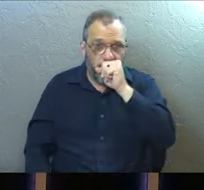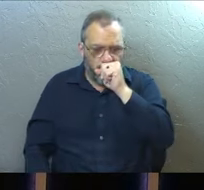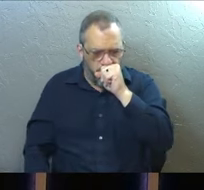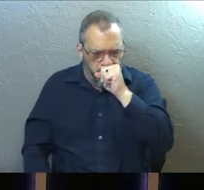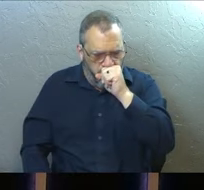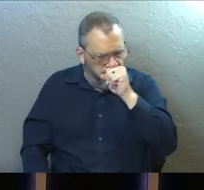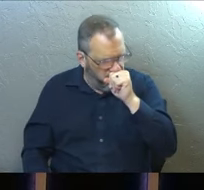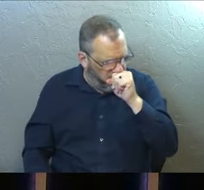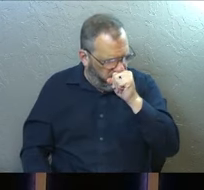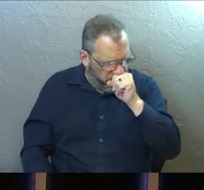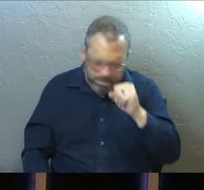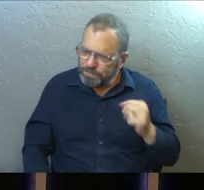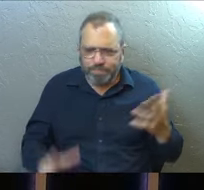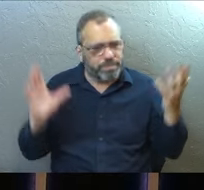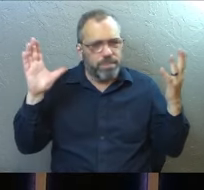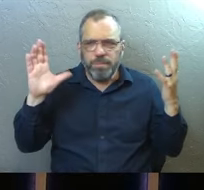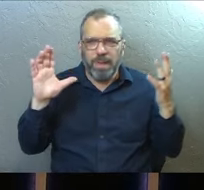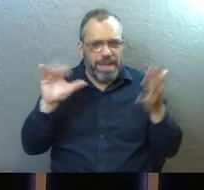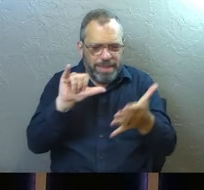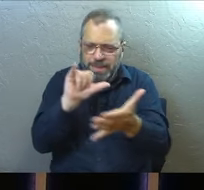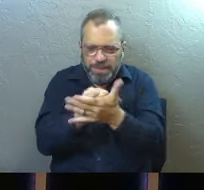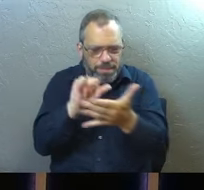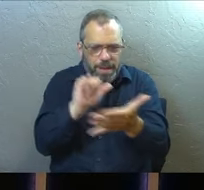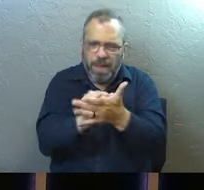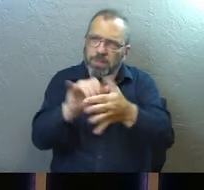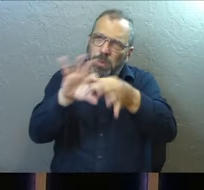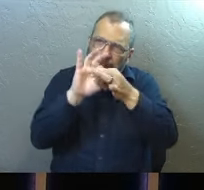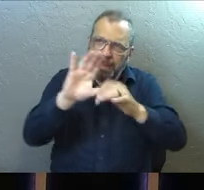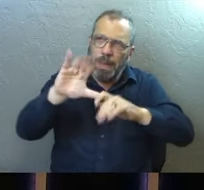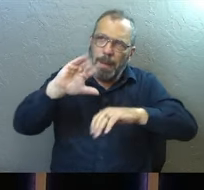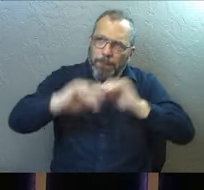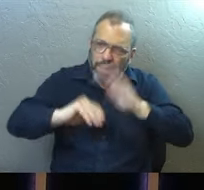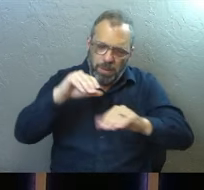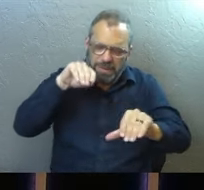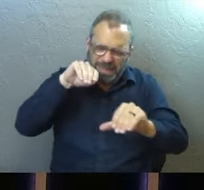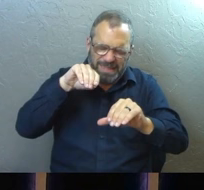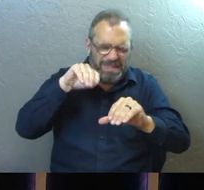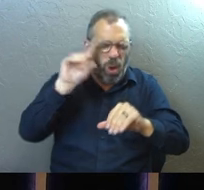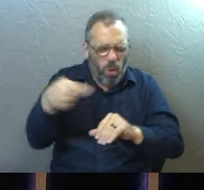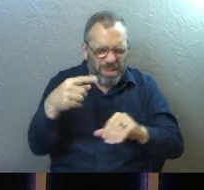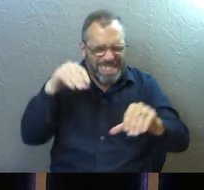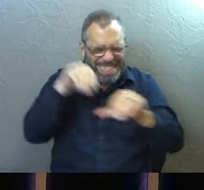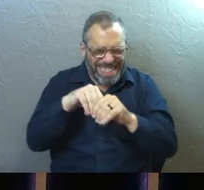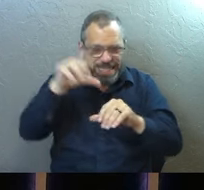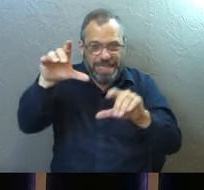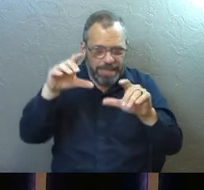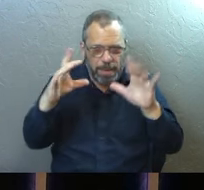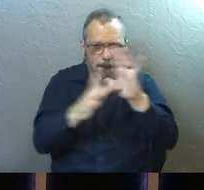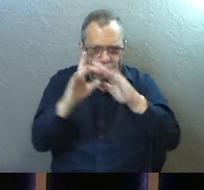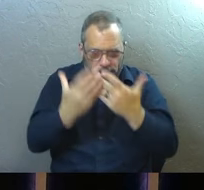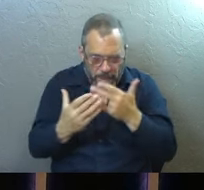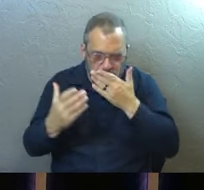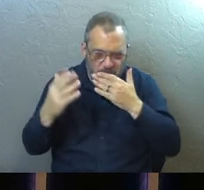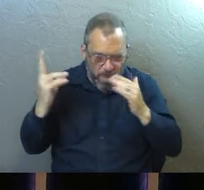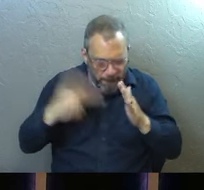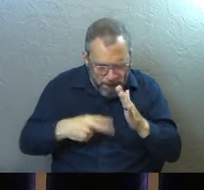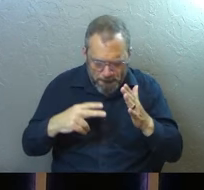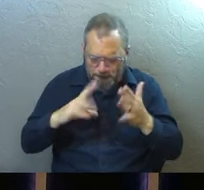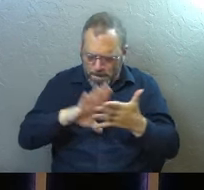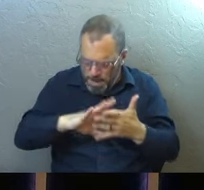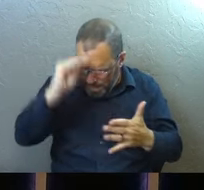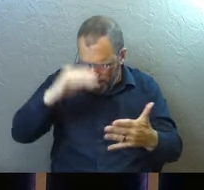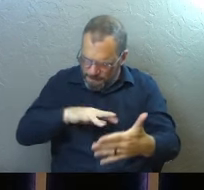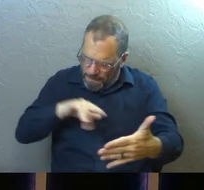Like, there's no getting around that relationship with God is built when we're in his word. And we're people that read and we learn and